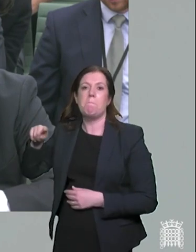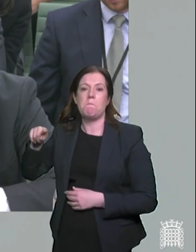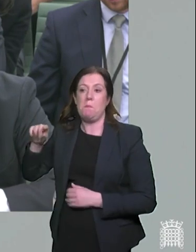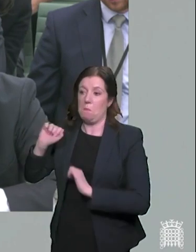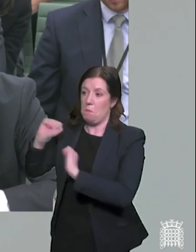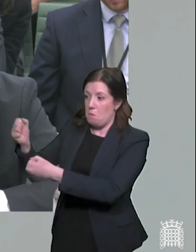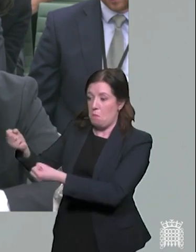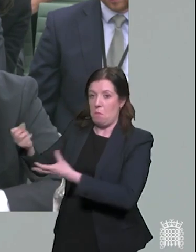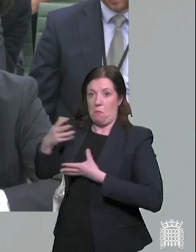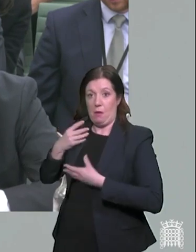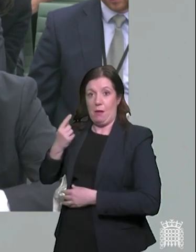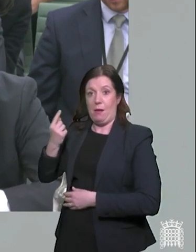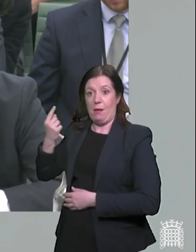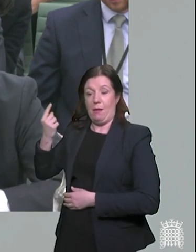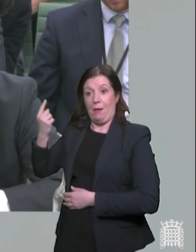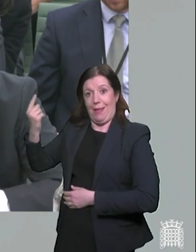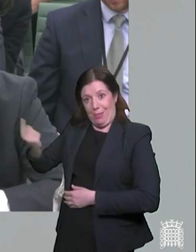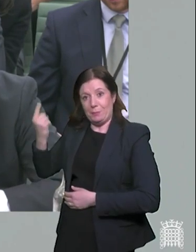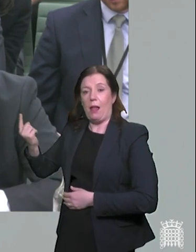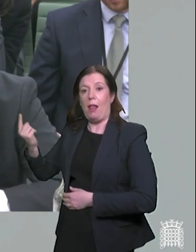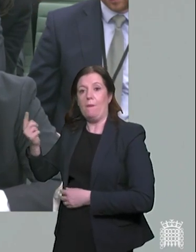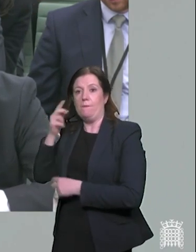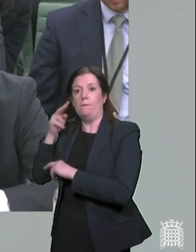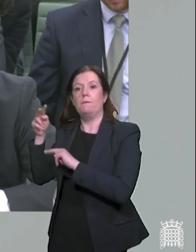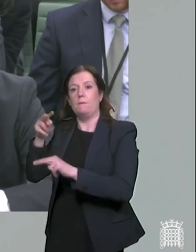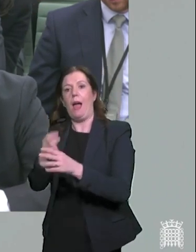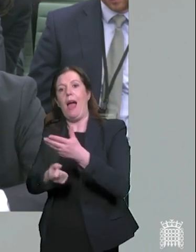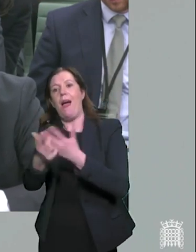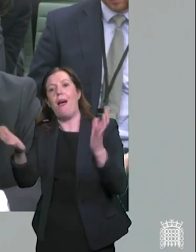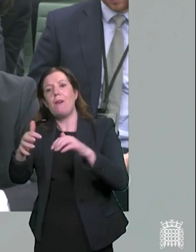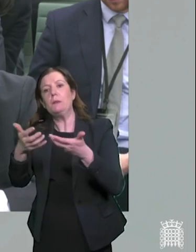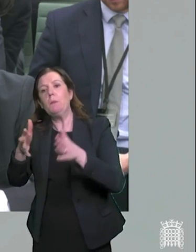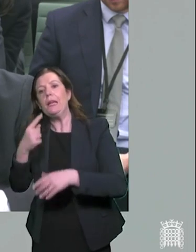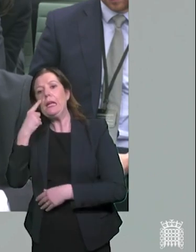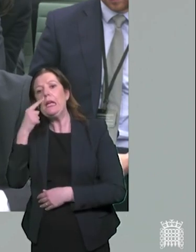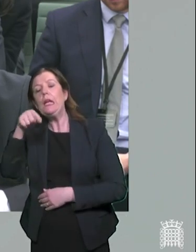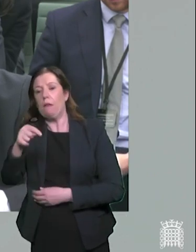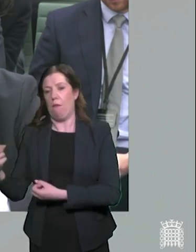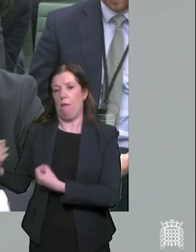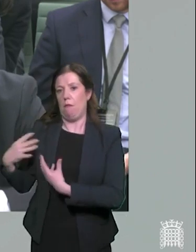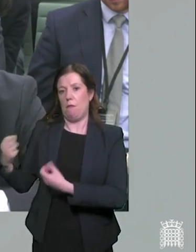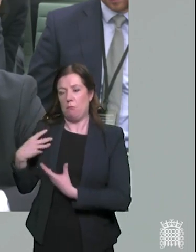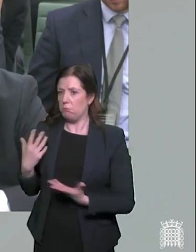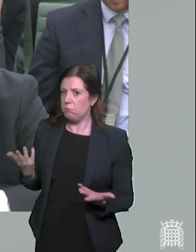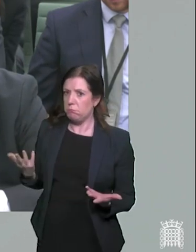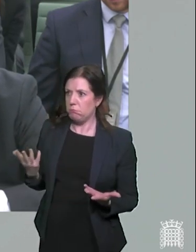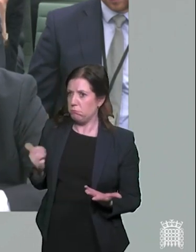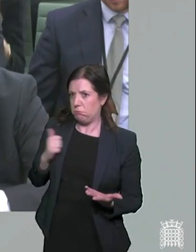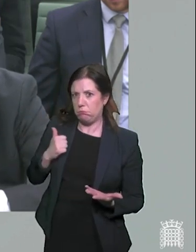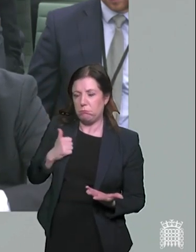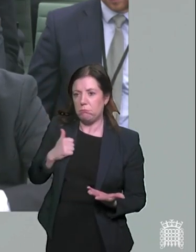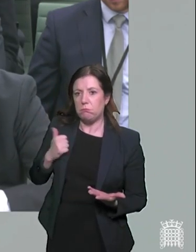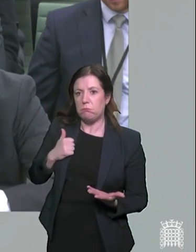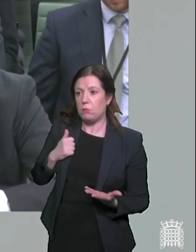and who were directly relevant to my understanding of what that event consisted of. It was entirely sensible to